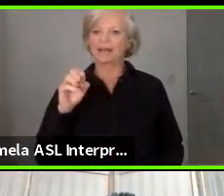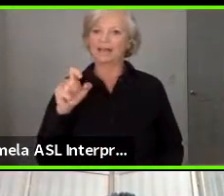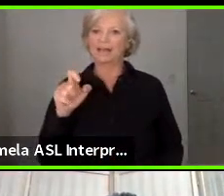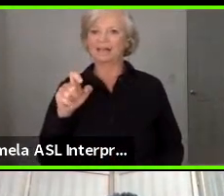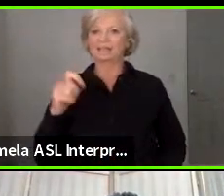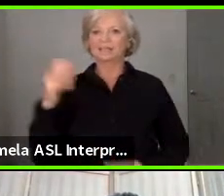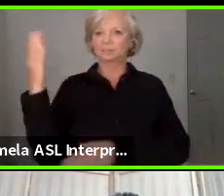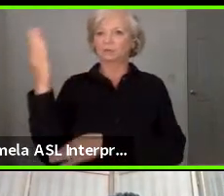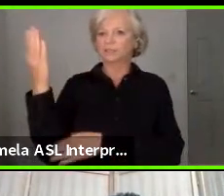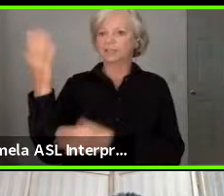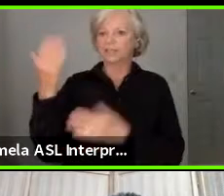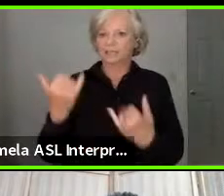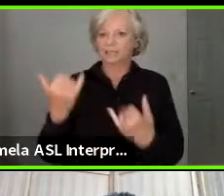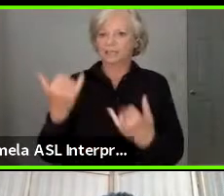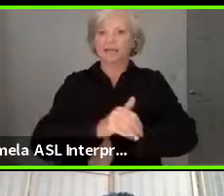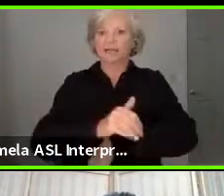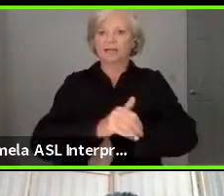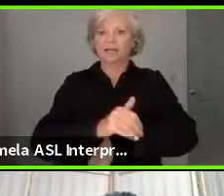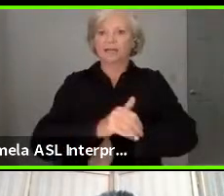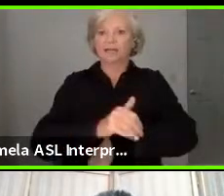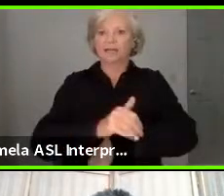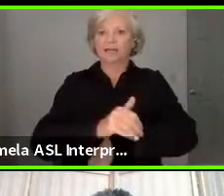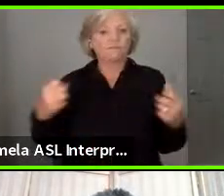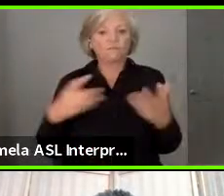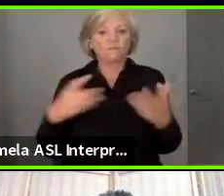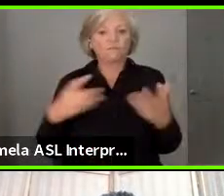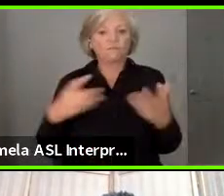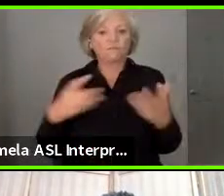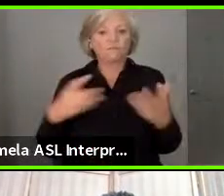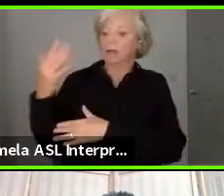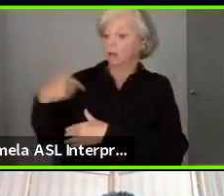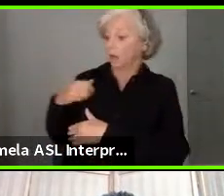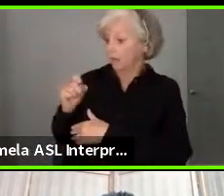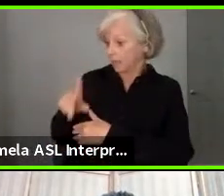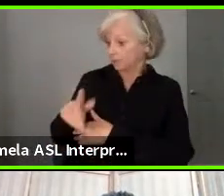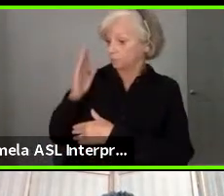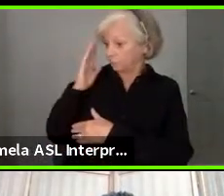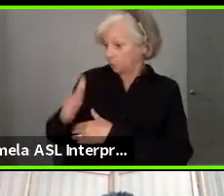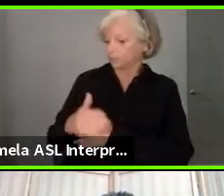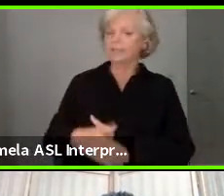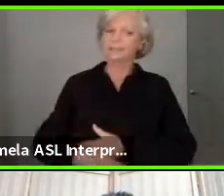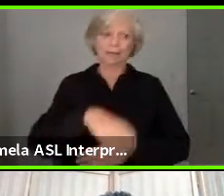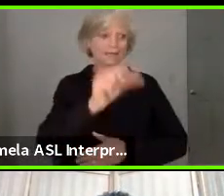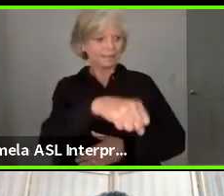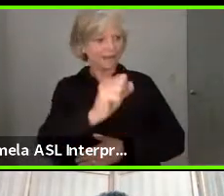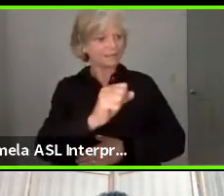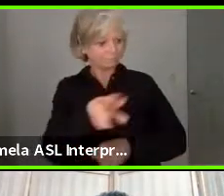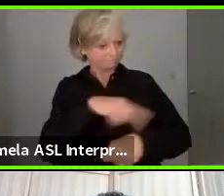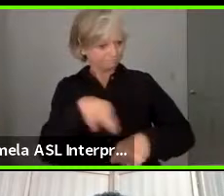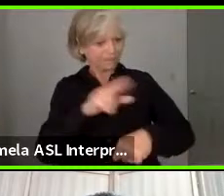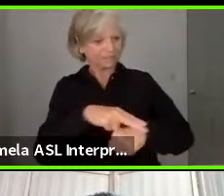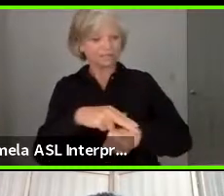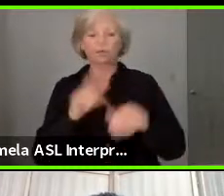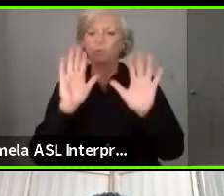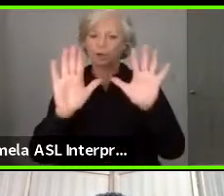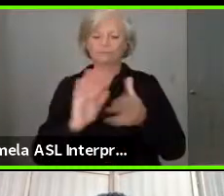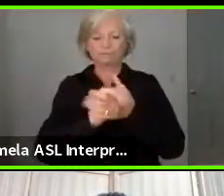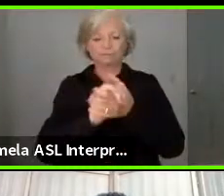And he had no hesitation when I asked him. So great job, Alex. Thank you.